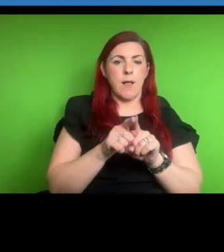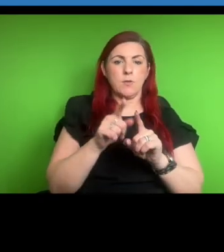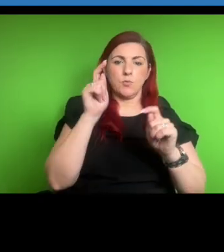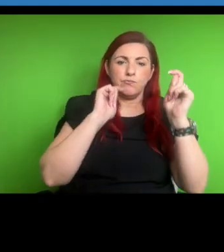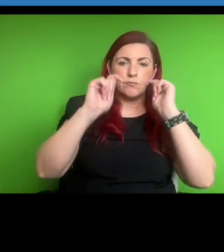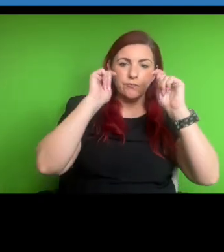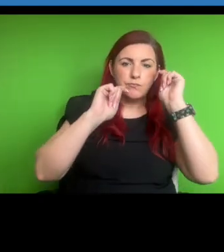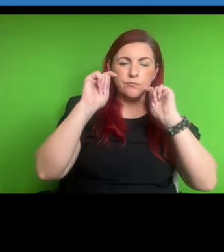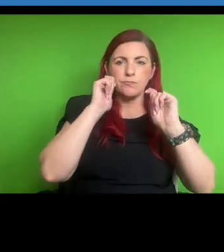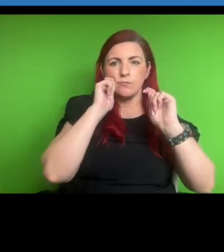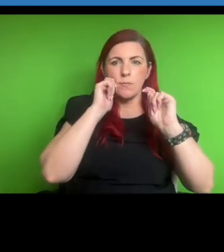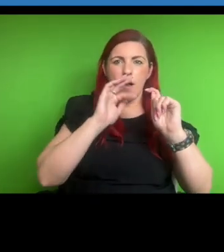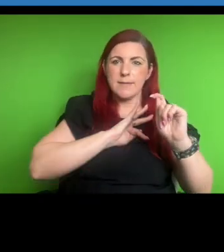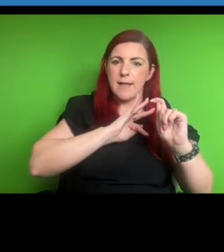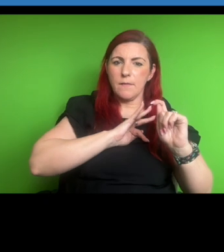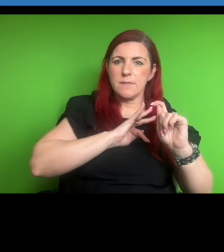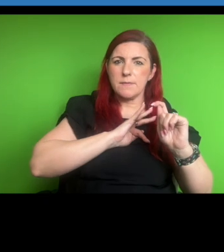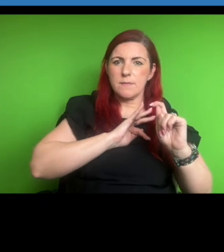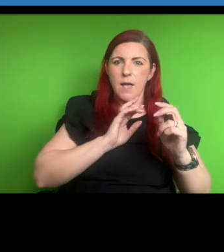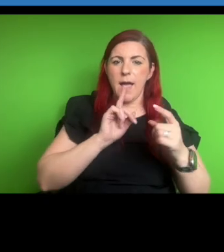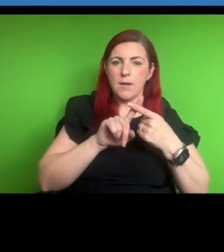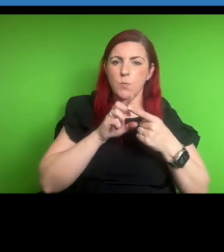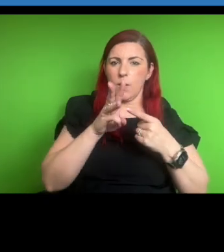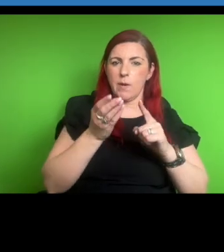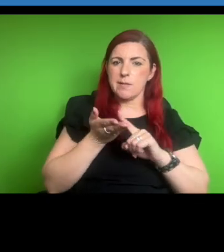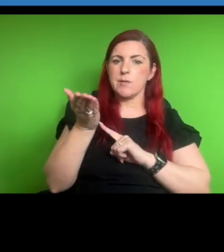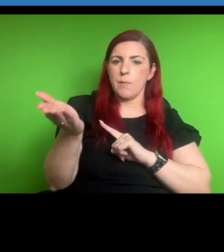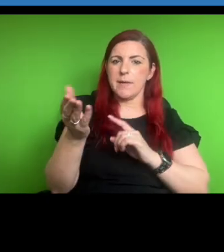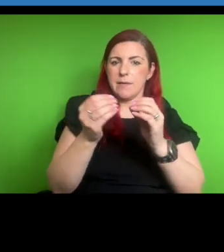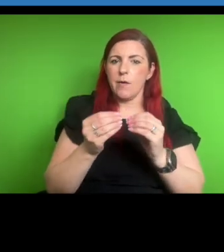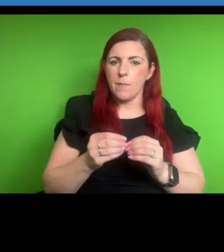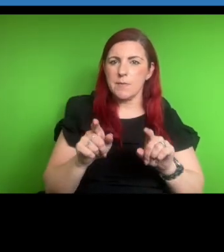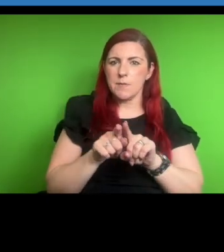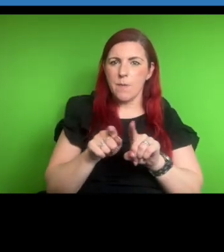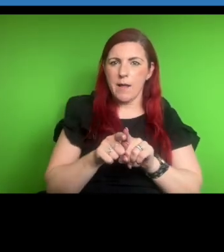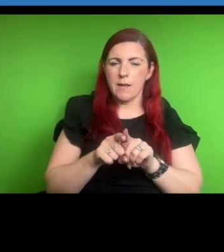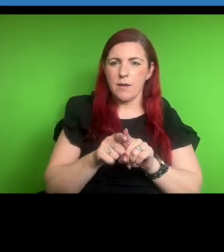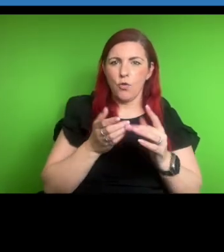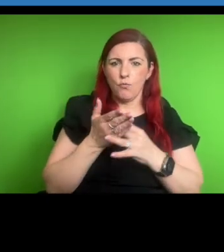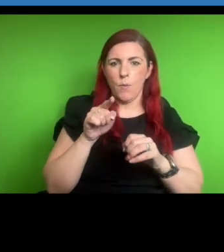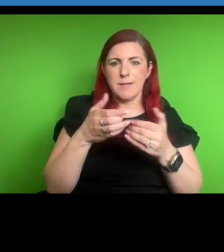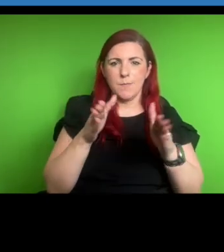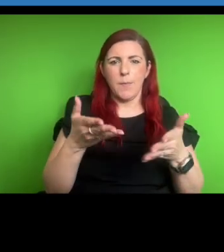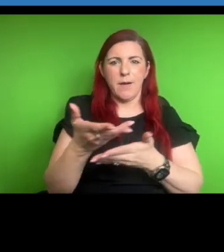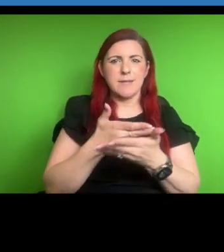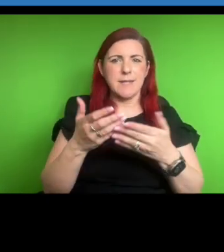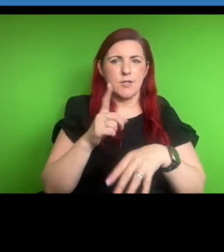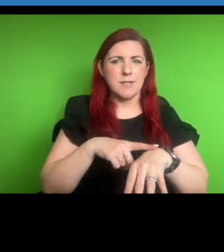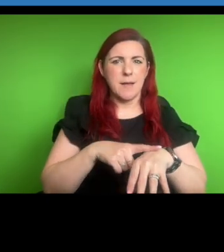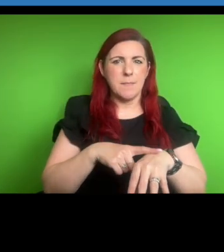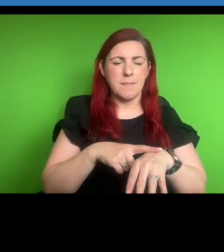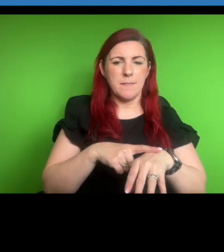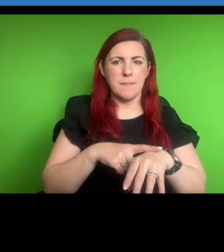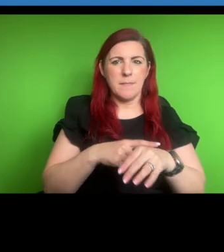and to comment on them in this commenting period. We're getting to the business end of the standards development